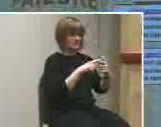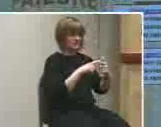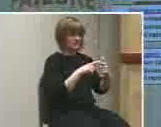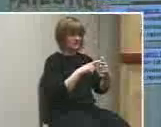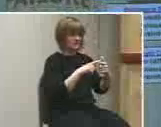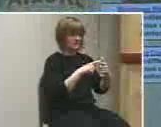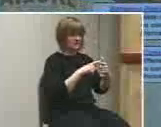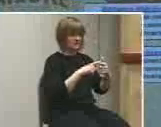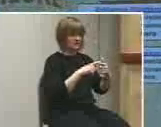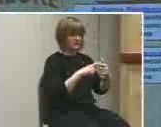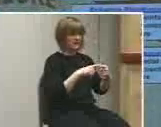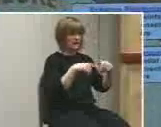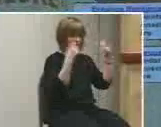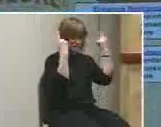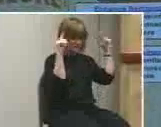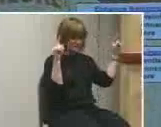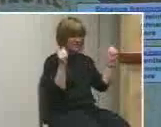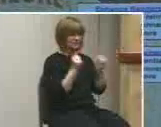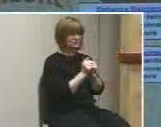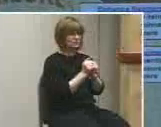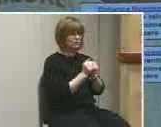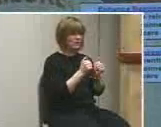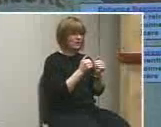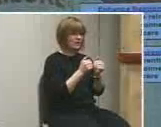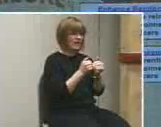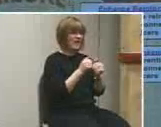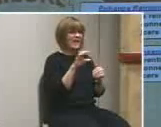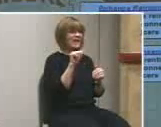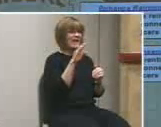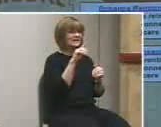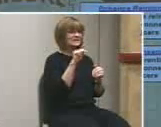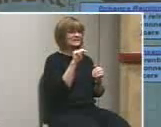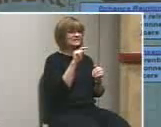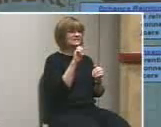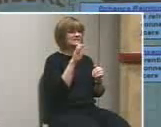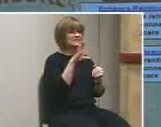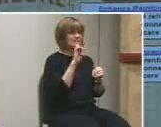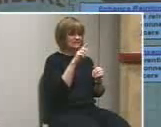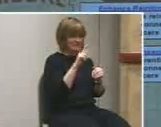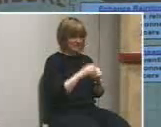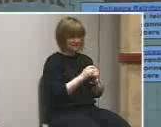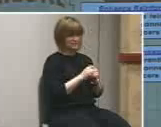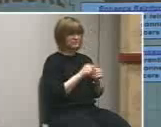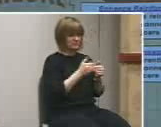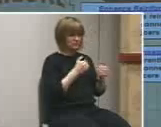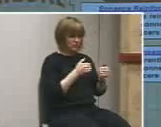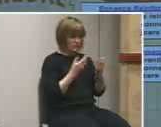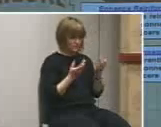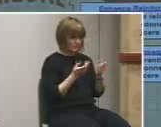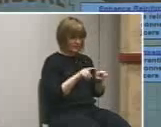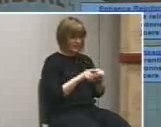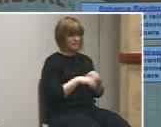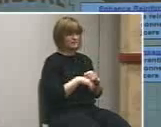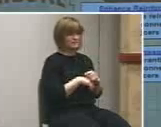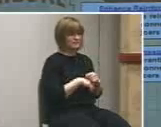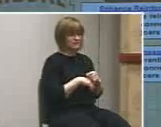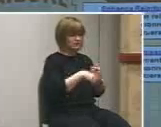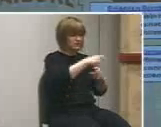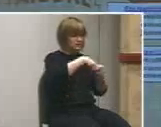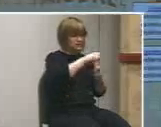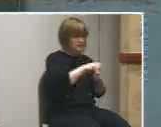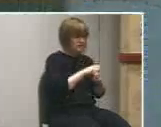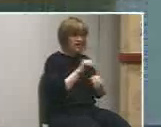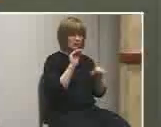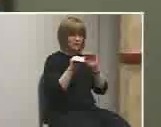with antecedents, structures, routines, prompts, cues, reminders, pre-correction, tying a string around their